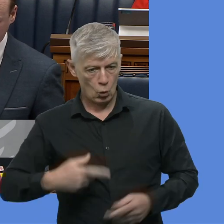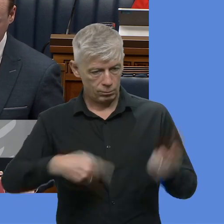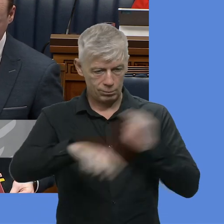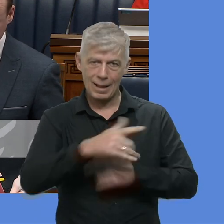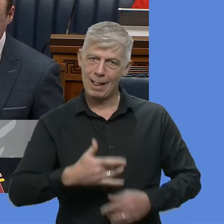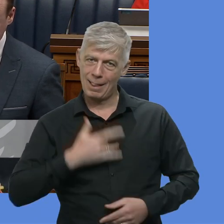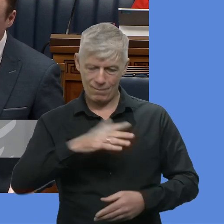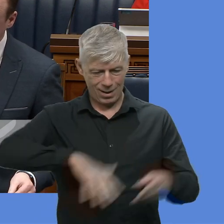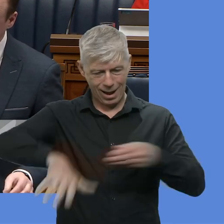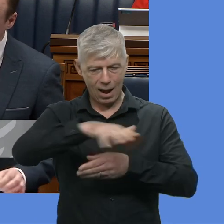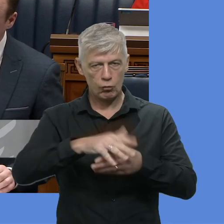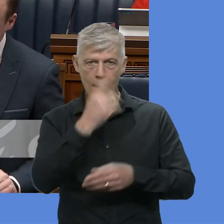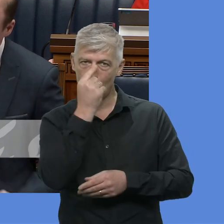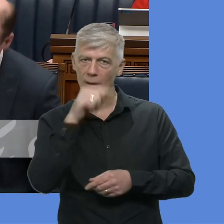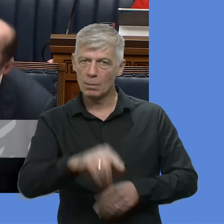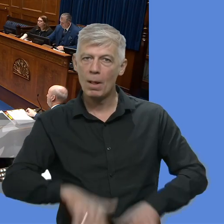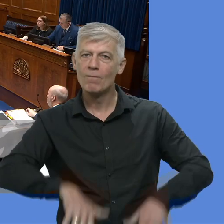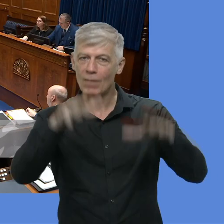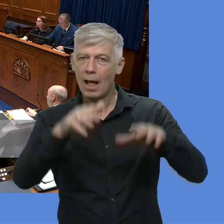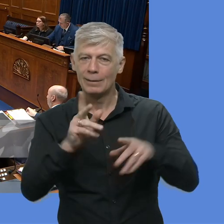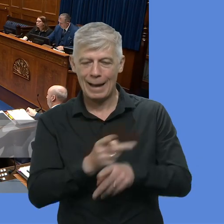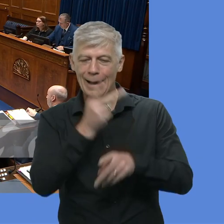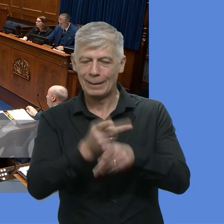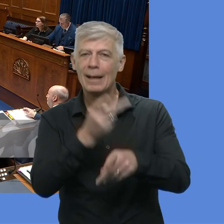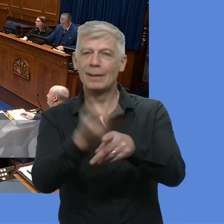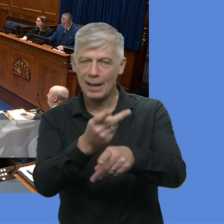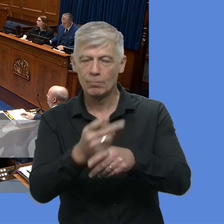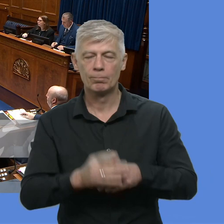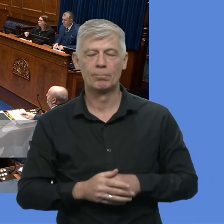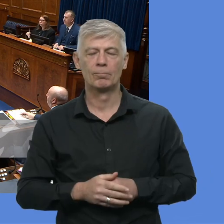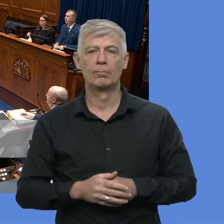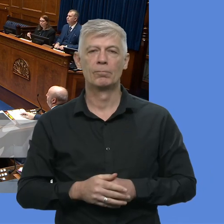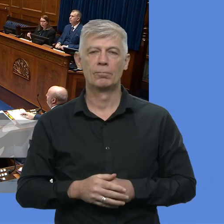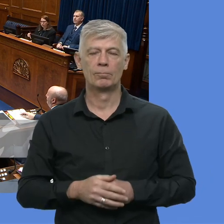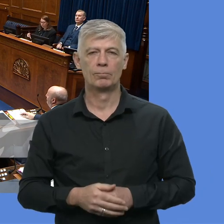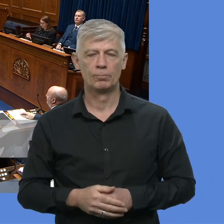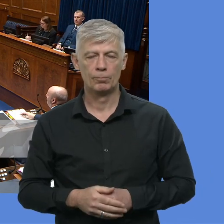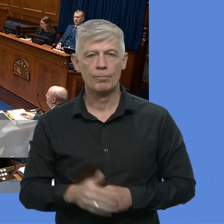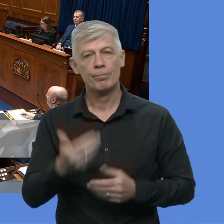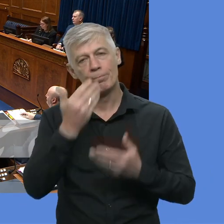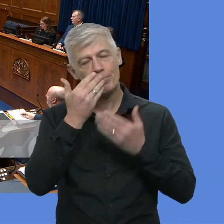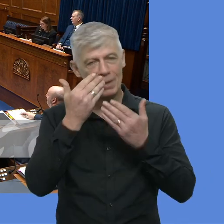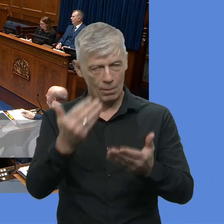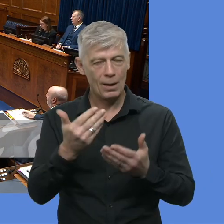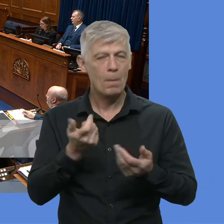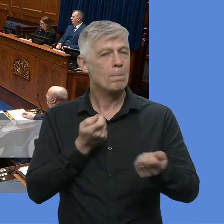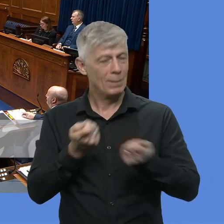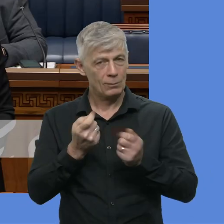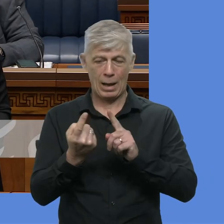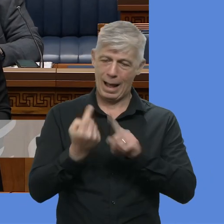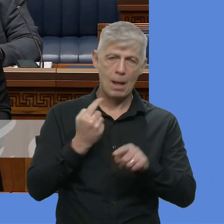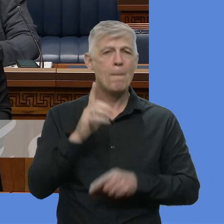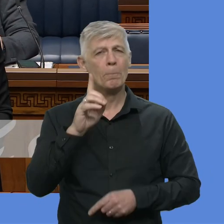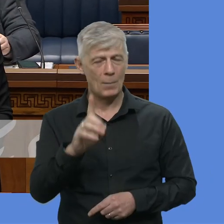in properties in flood risk areas. Skimmins. I thank the Minister for his answer, although I can sense